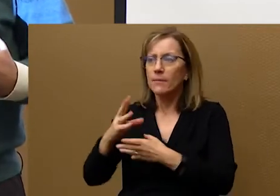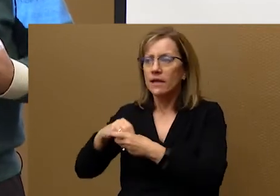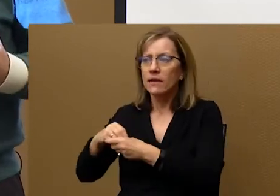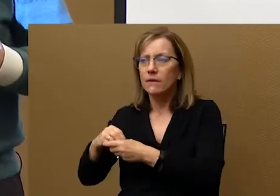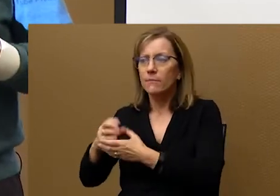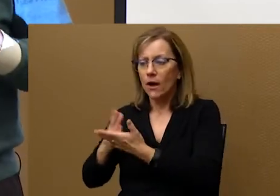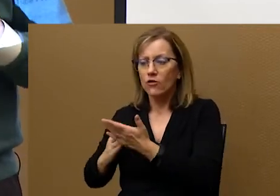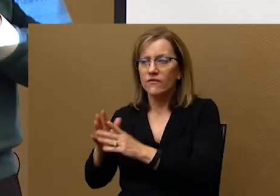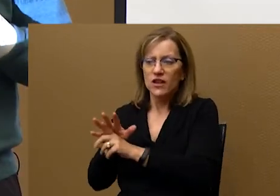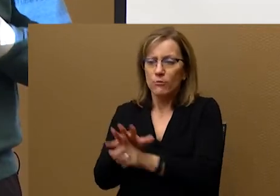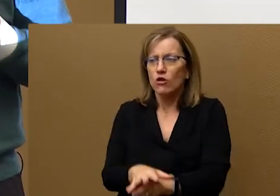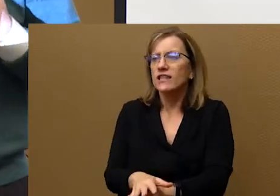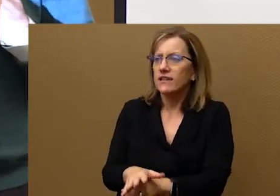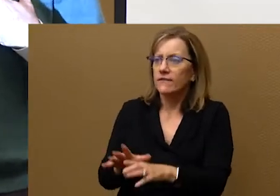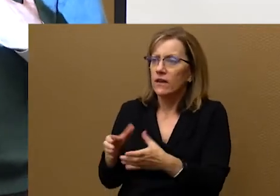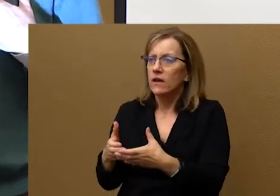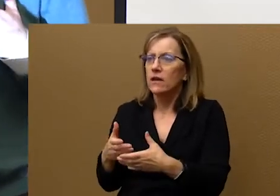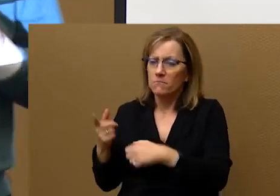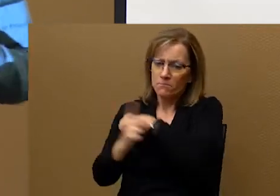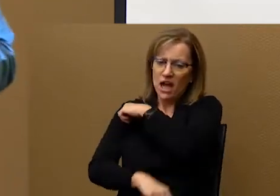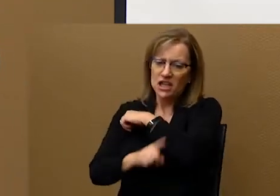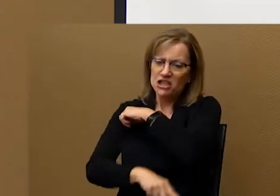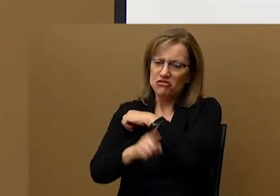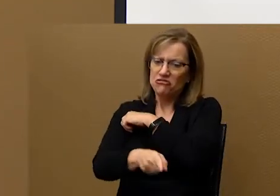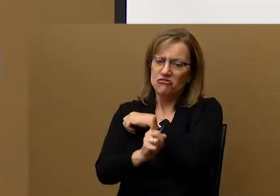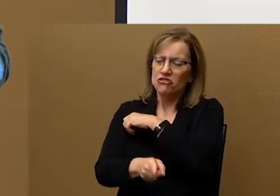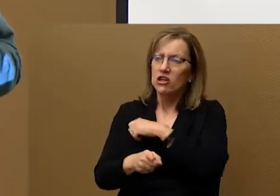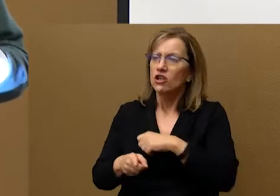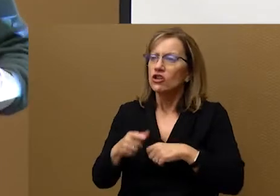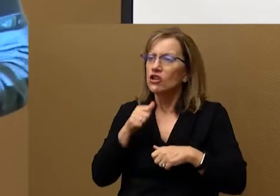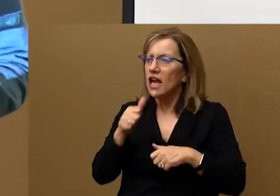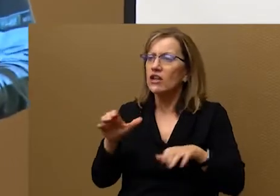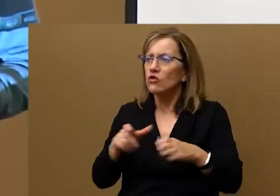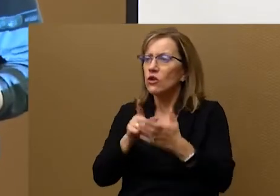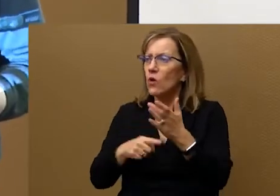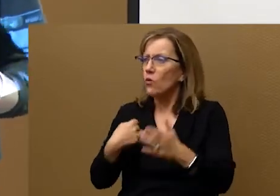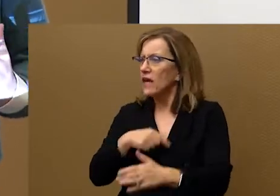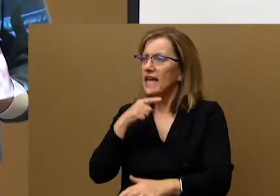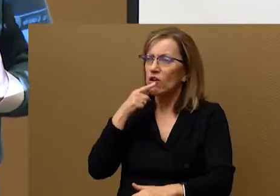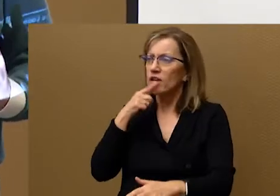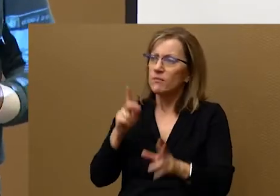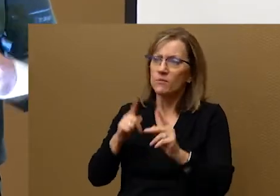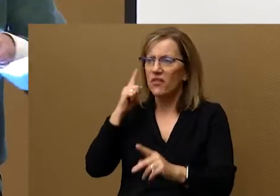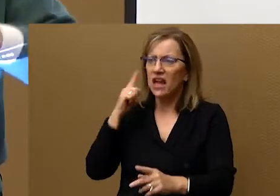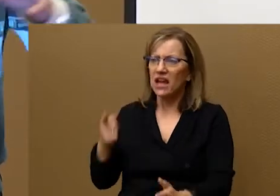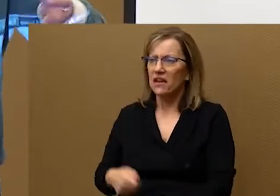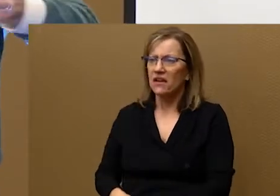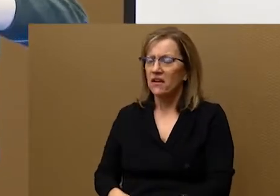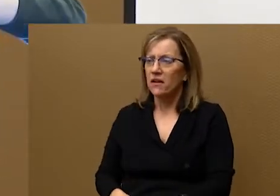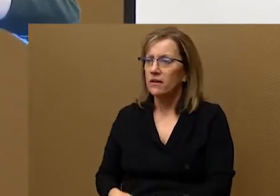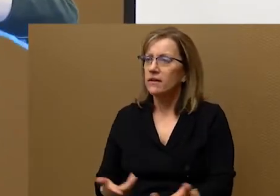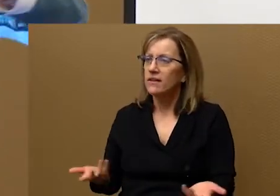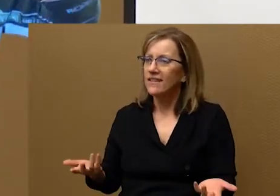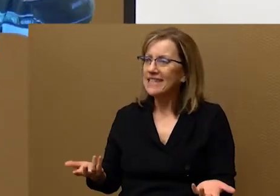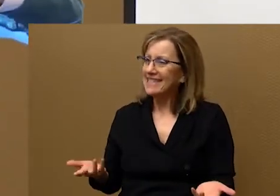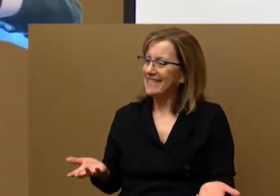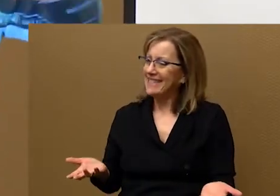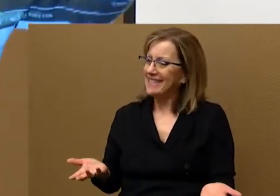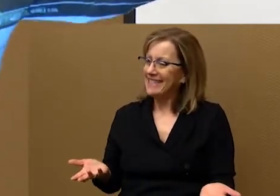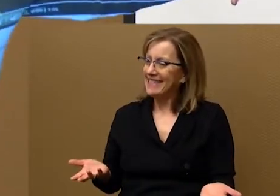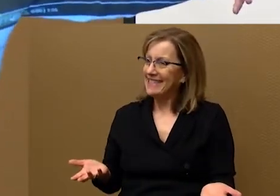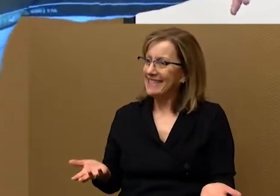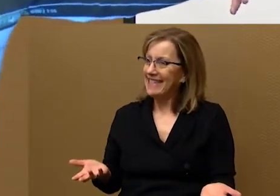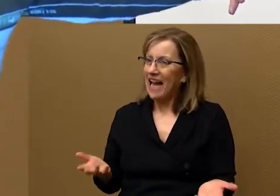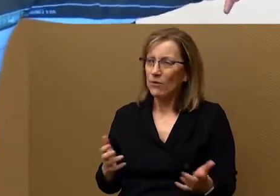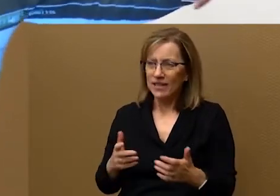doing what we hearing people think they should be doing. I think that I'd have to